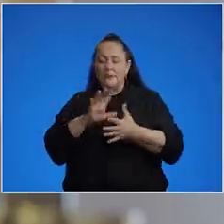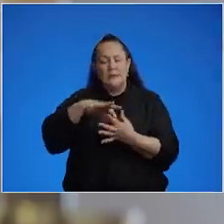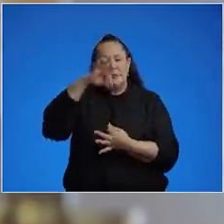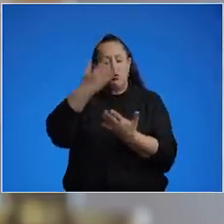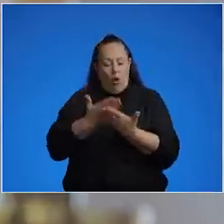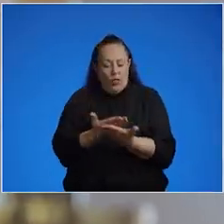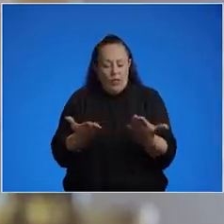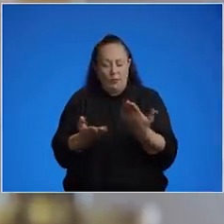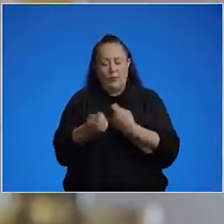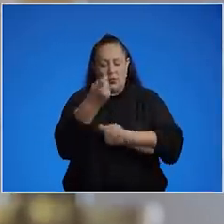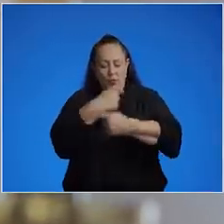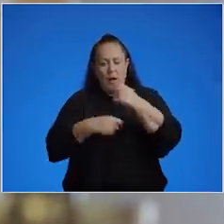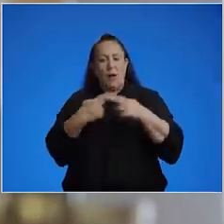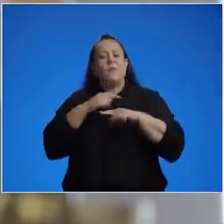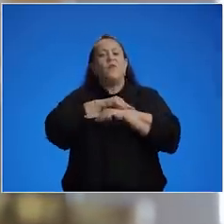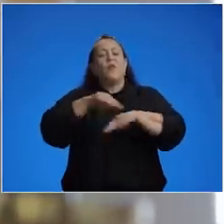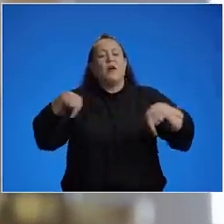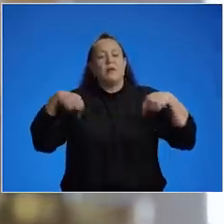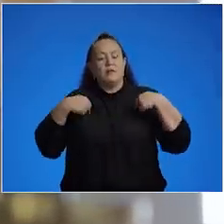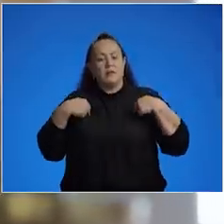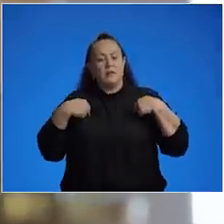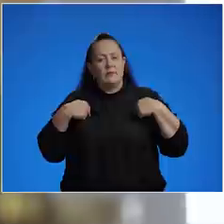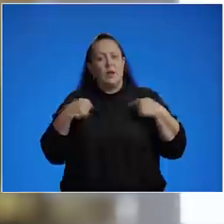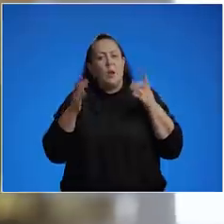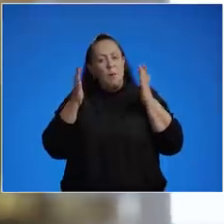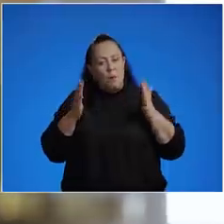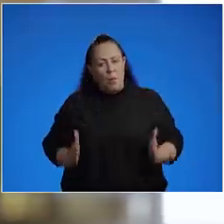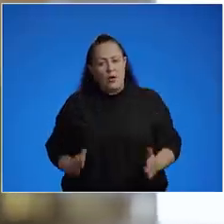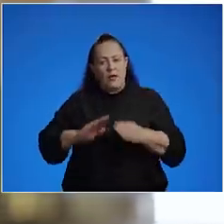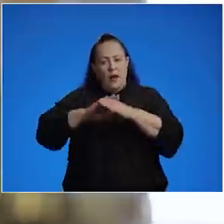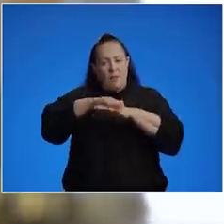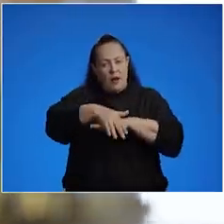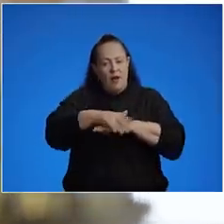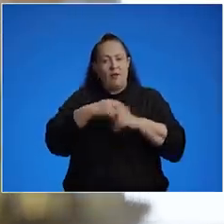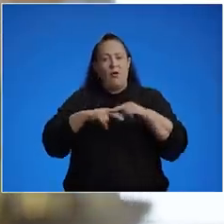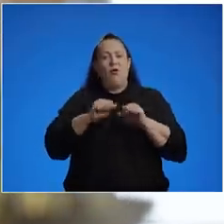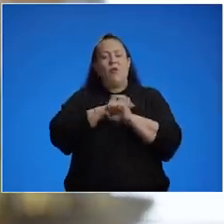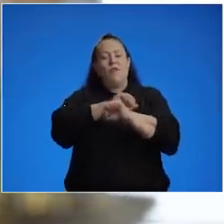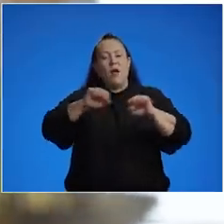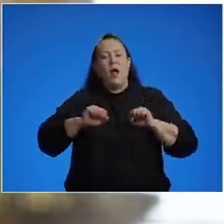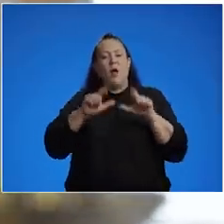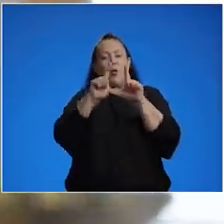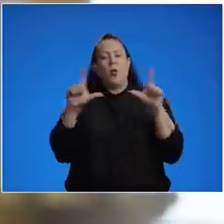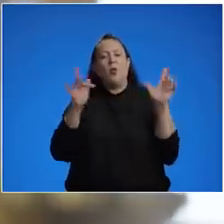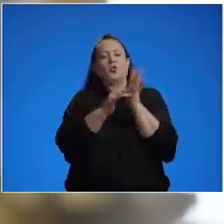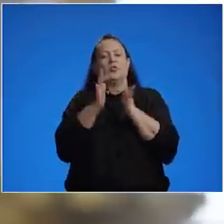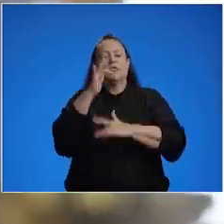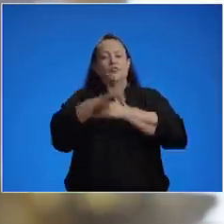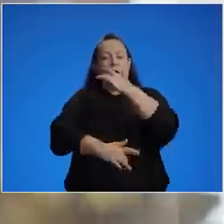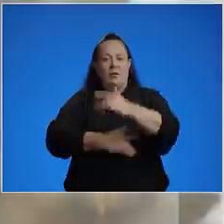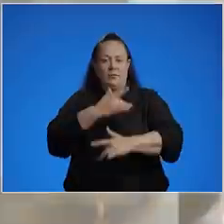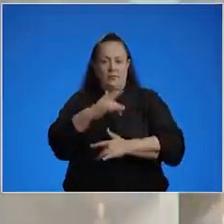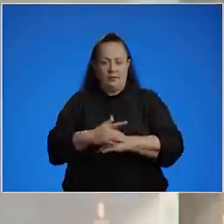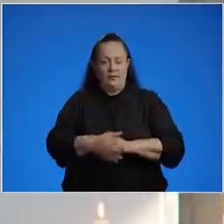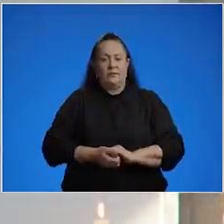upon them like the dewfall, So that they may become for us The body and blood of our Lord